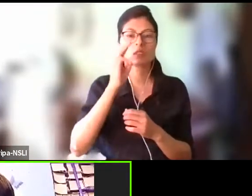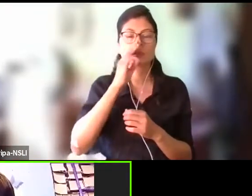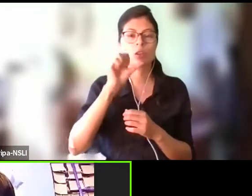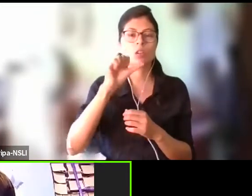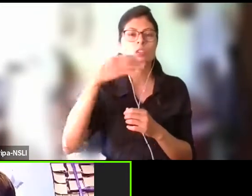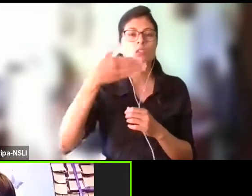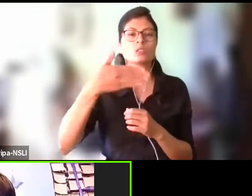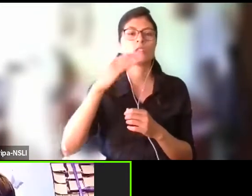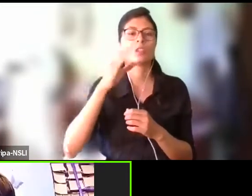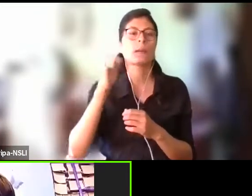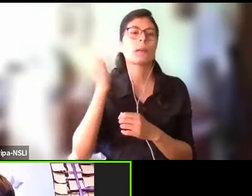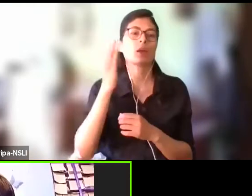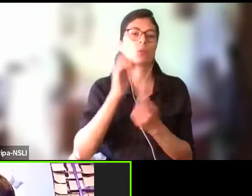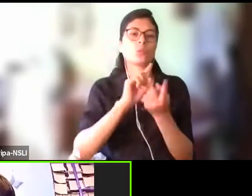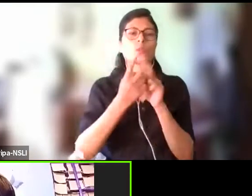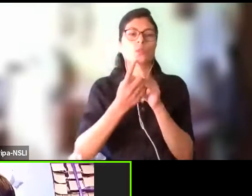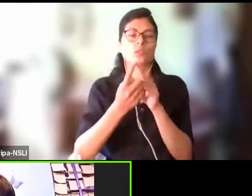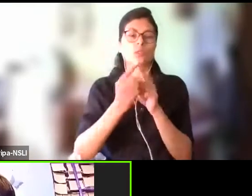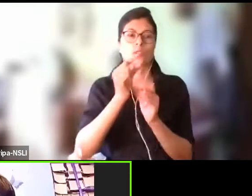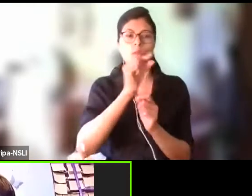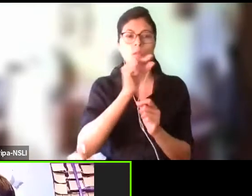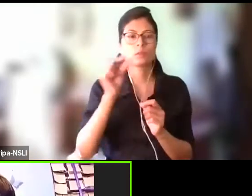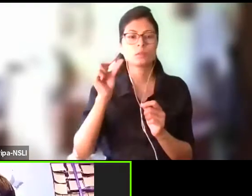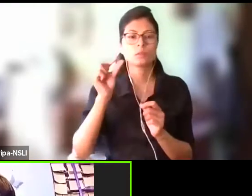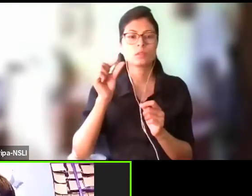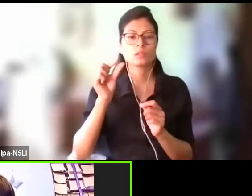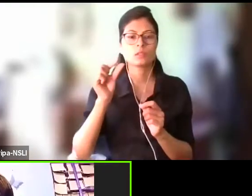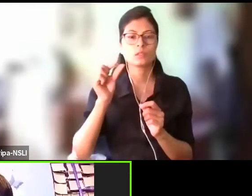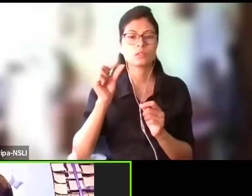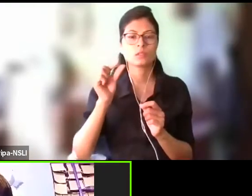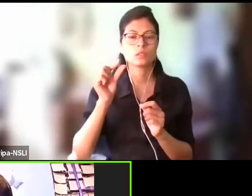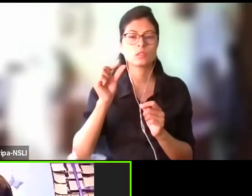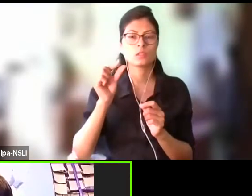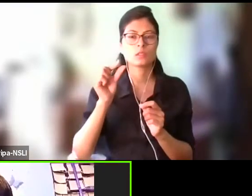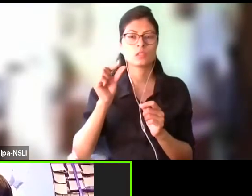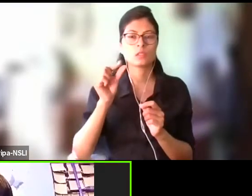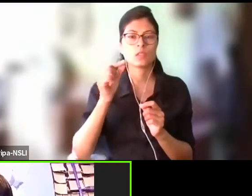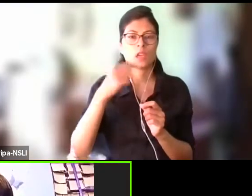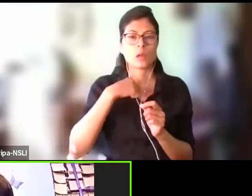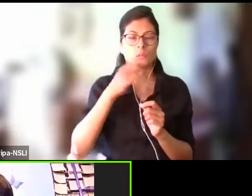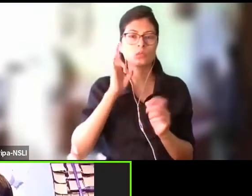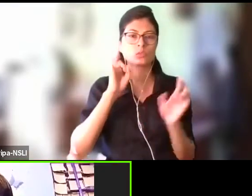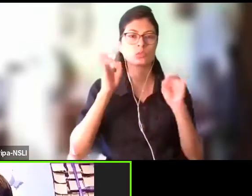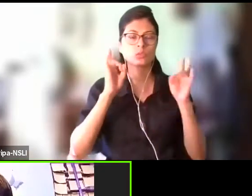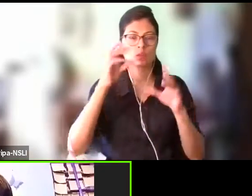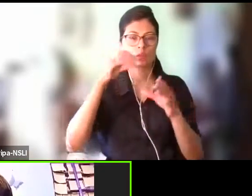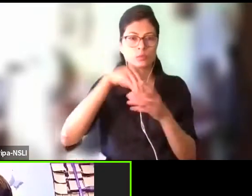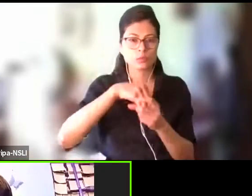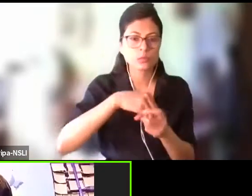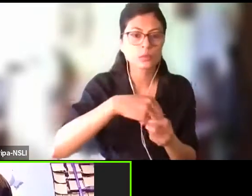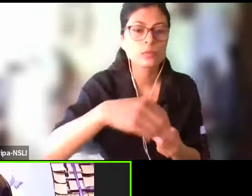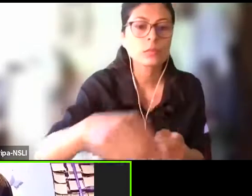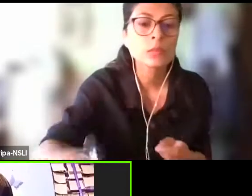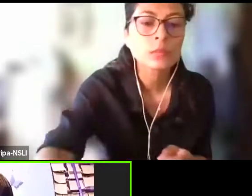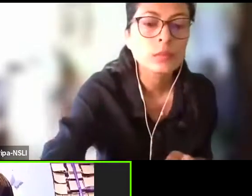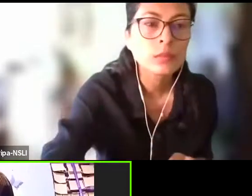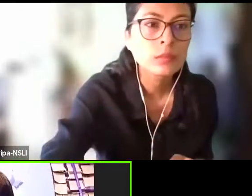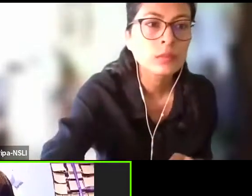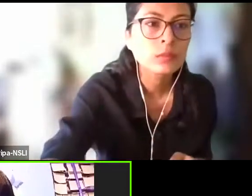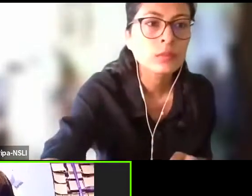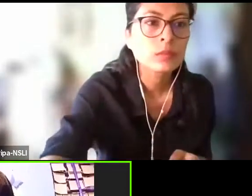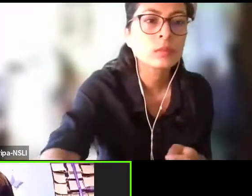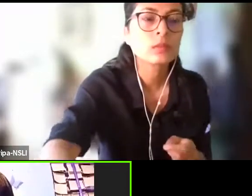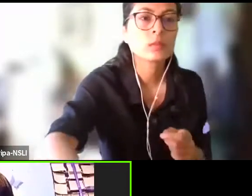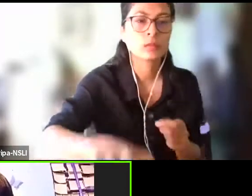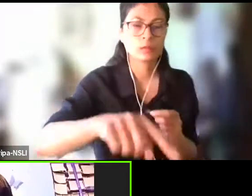city of Limbe, and Limbe is surrounded, bordered by the Atlantic